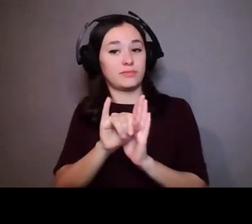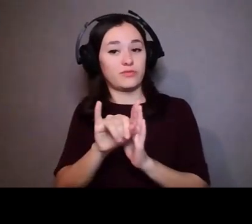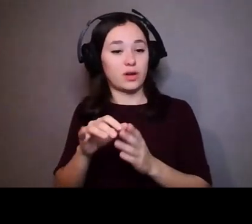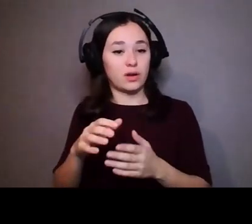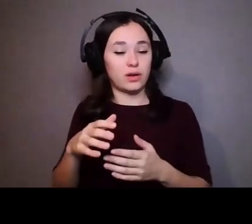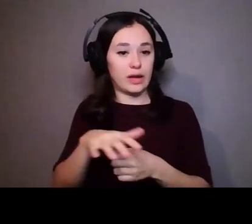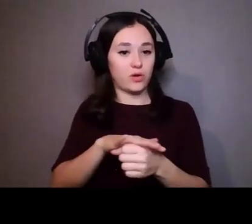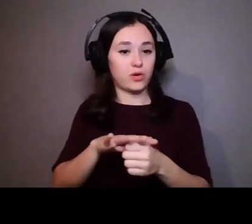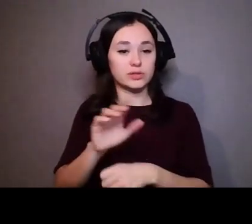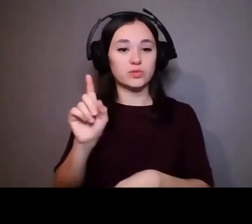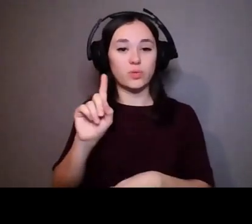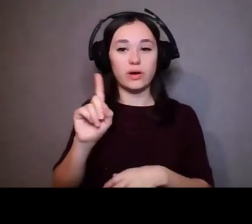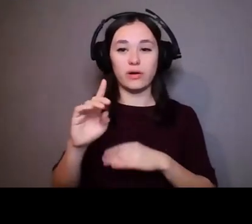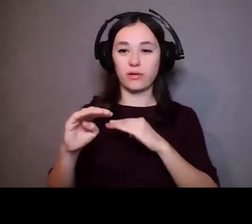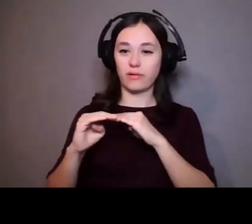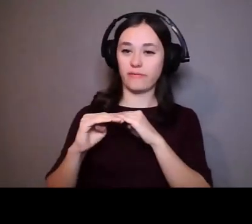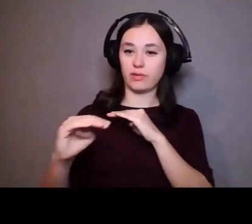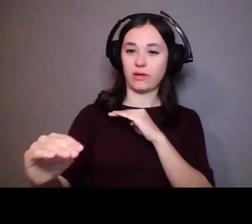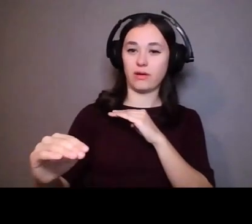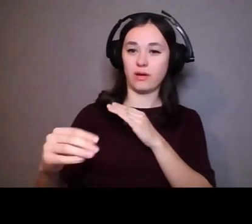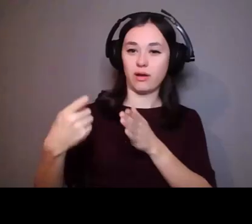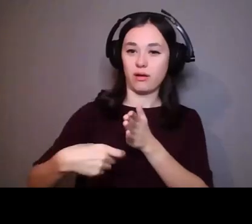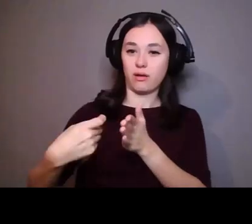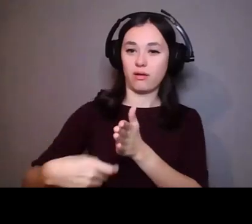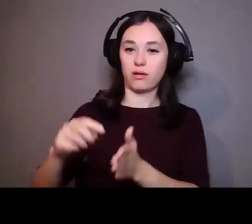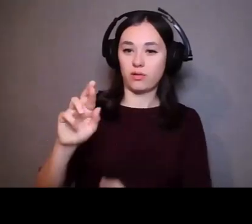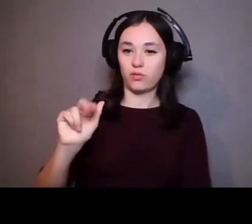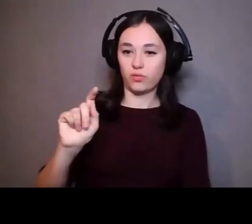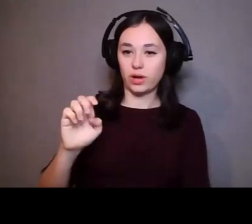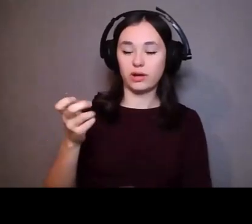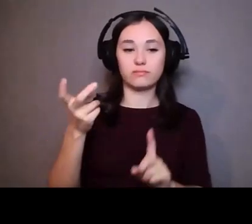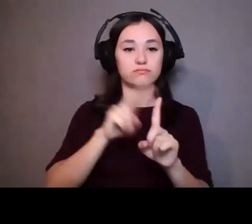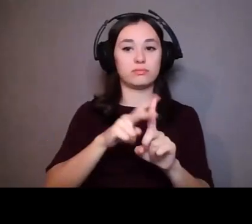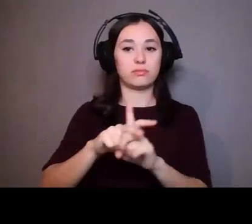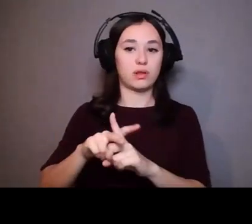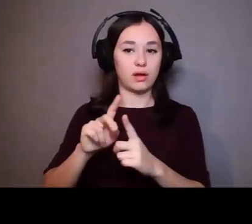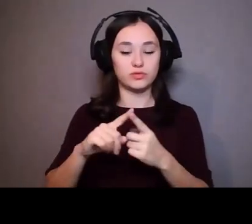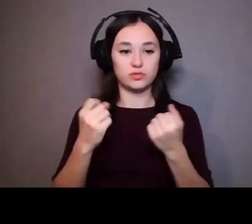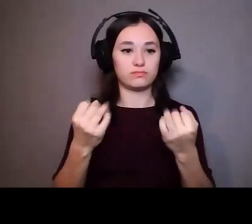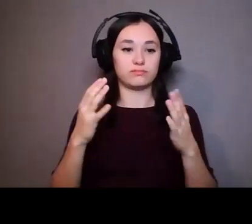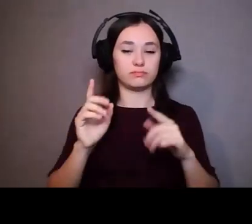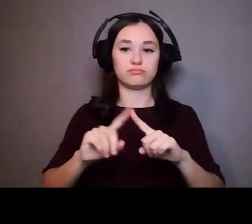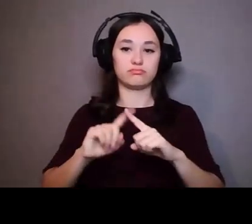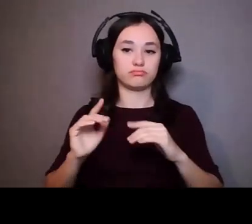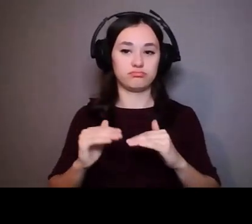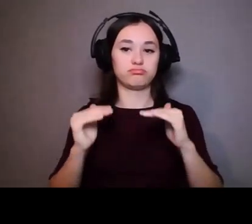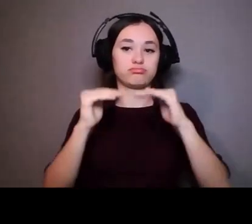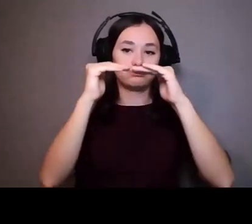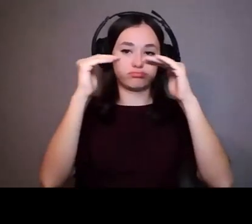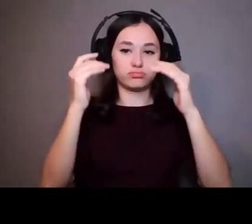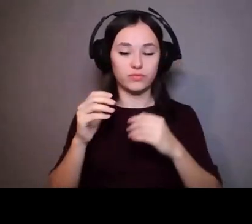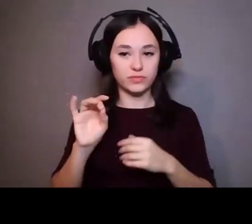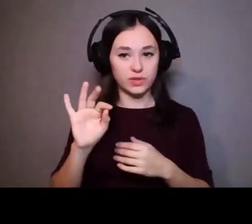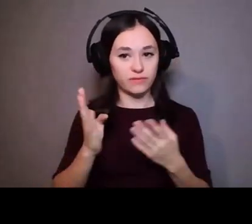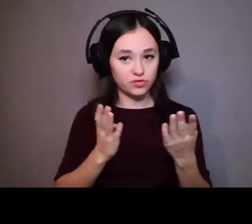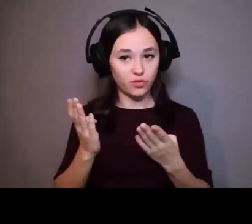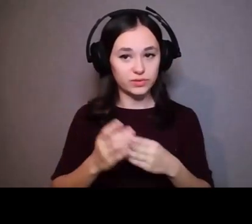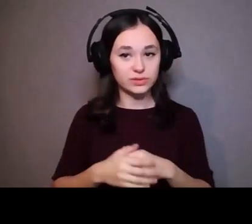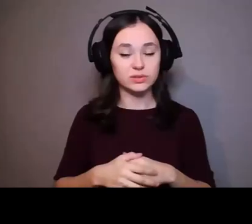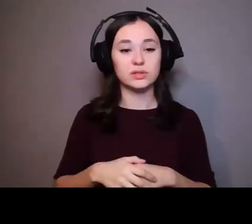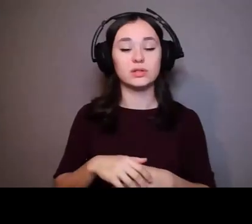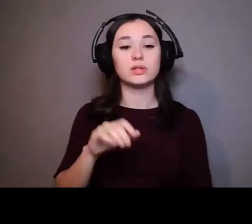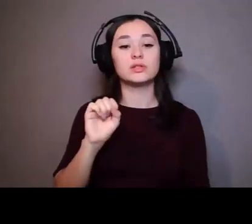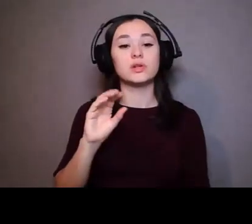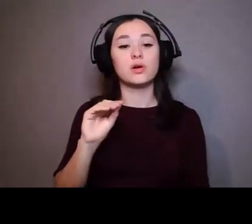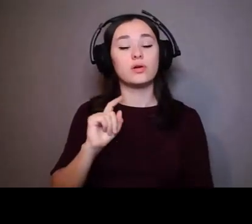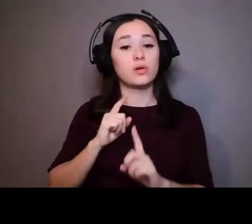was being applied across levels of widely varying acuity. And so the goal here